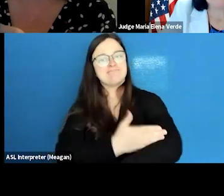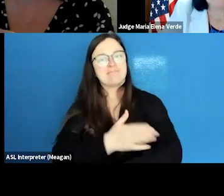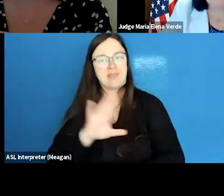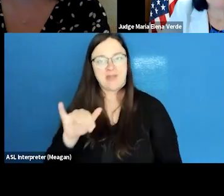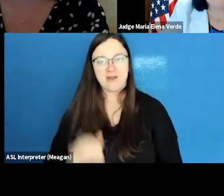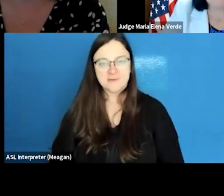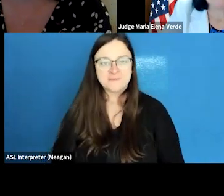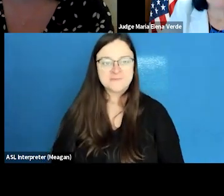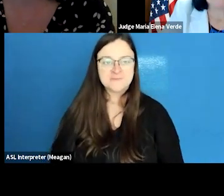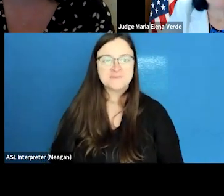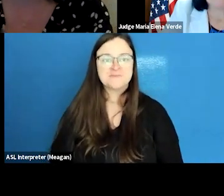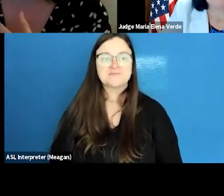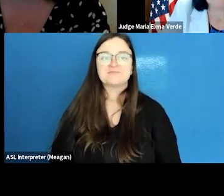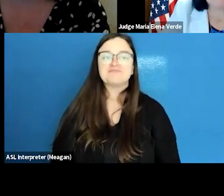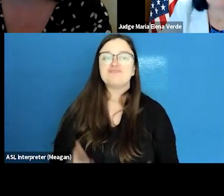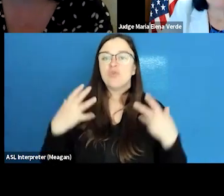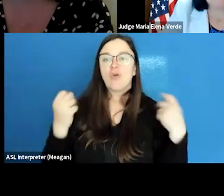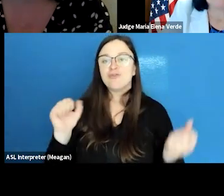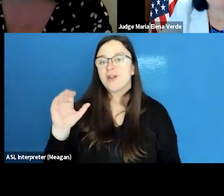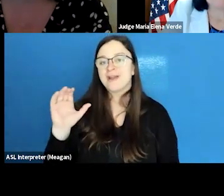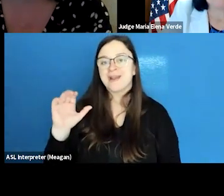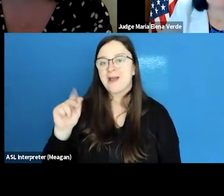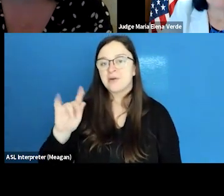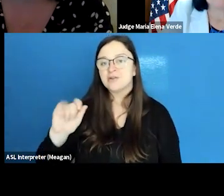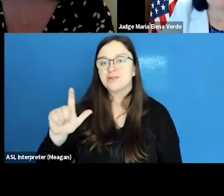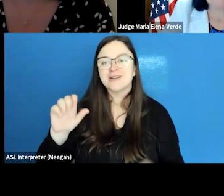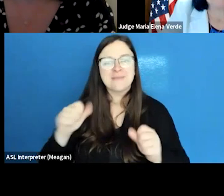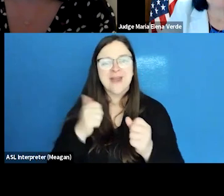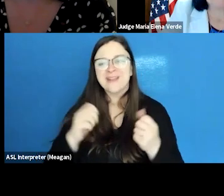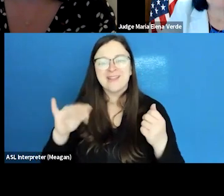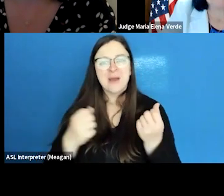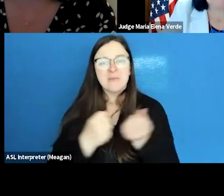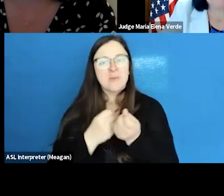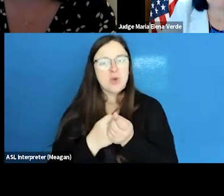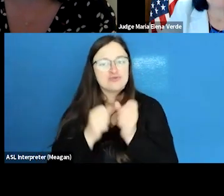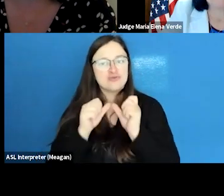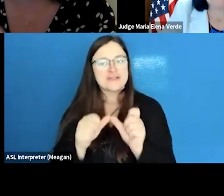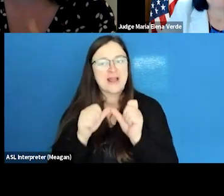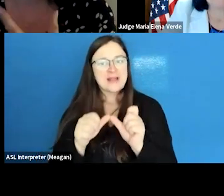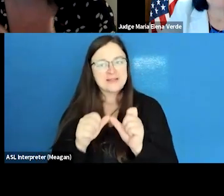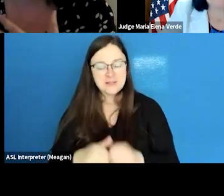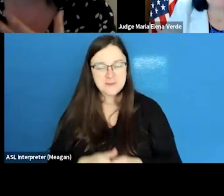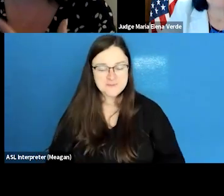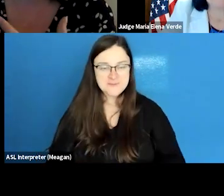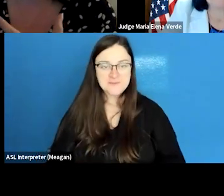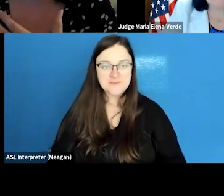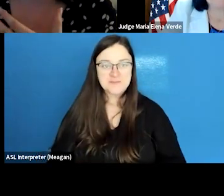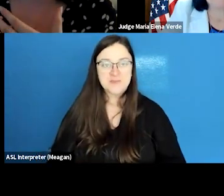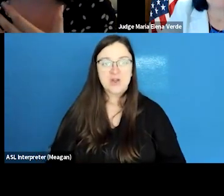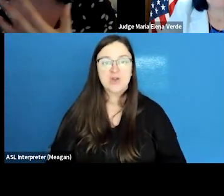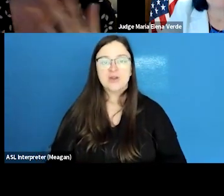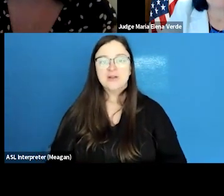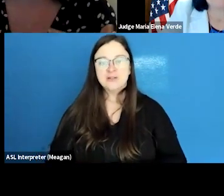And recovery capital can really include anything that promotes resiliency in a person related to recovery. And research looks at it